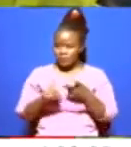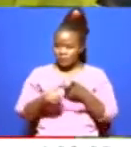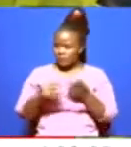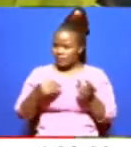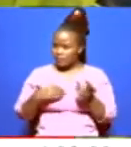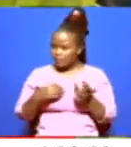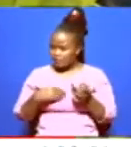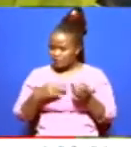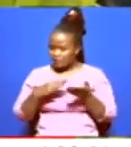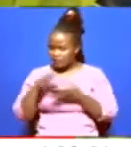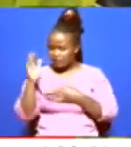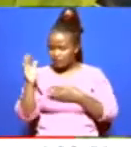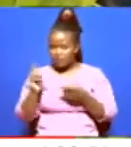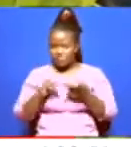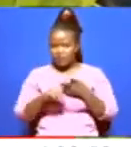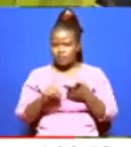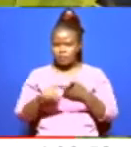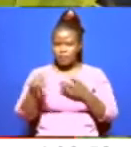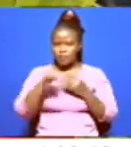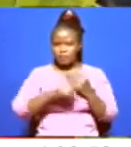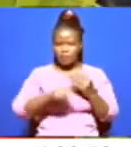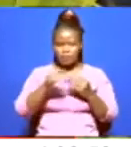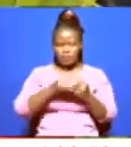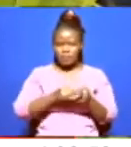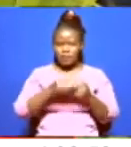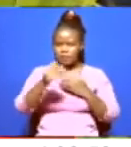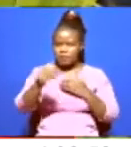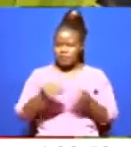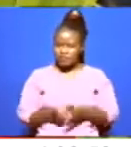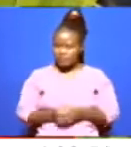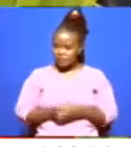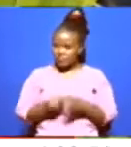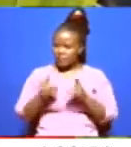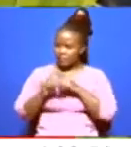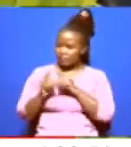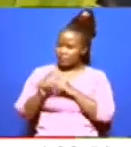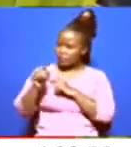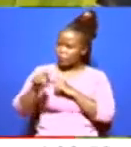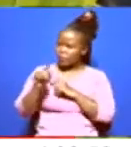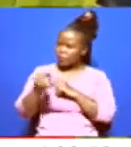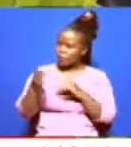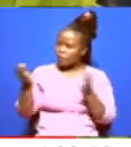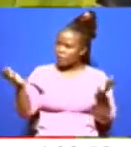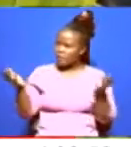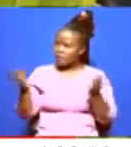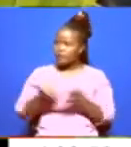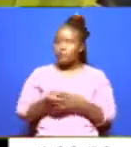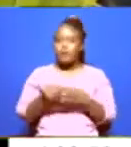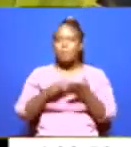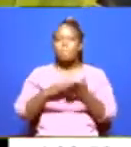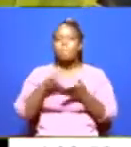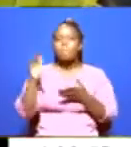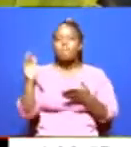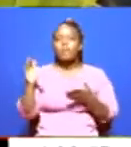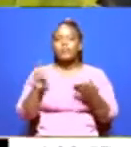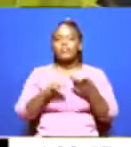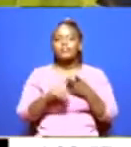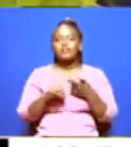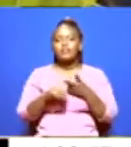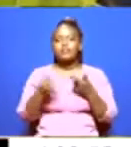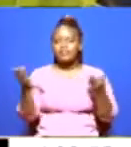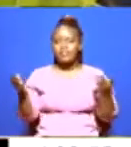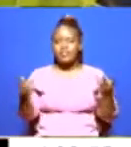away. This is a legitimate expectation that, you know, the state, and the state is